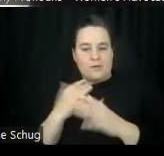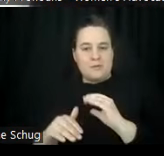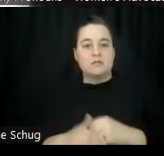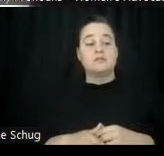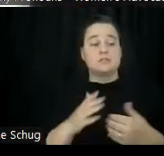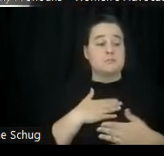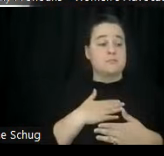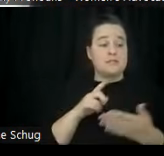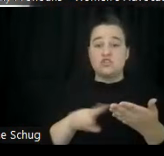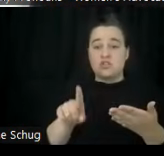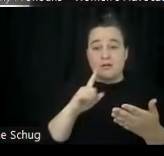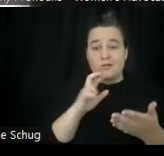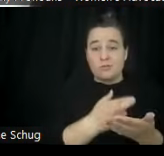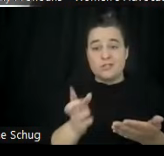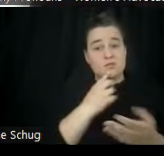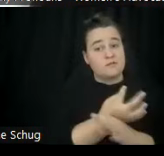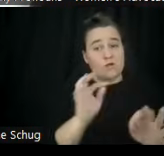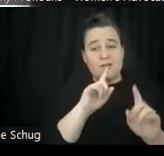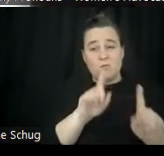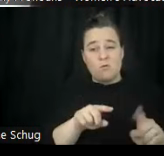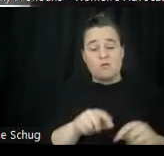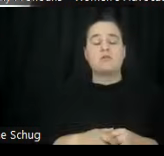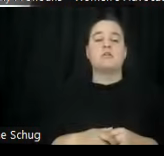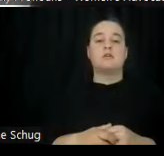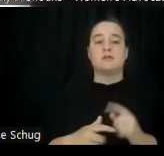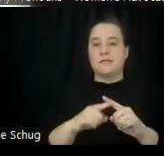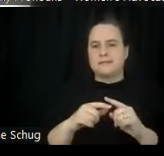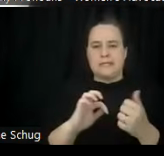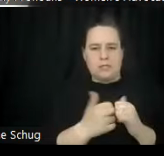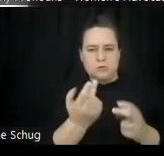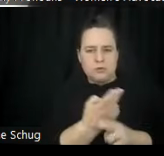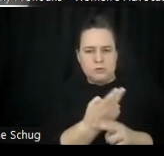to order those for free and also learn more about how to use them.